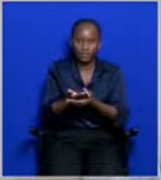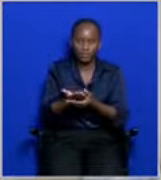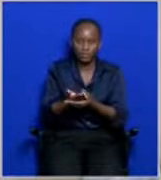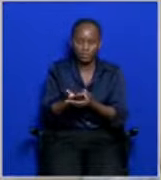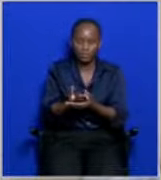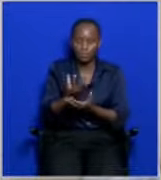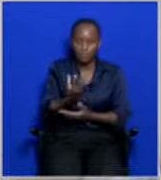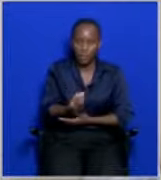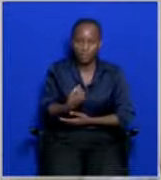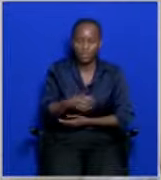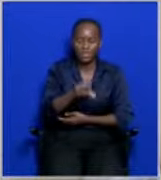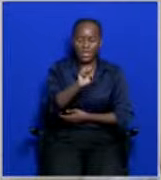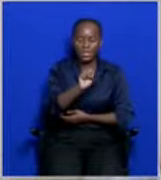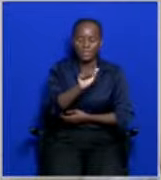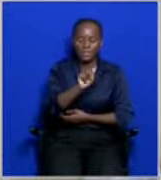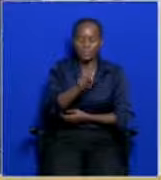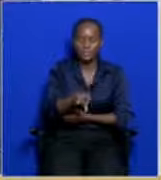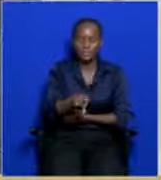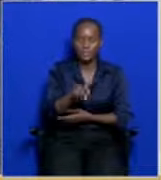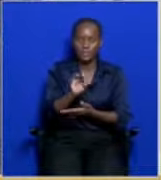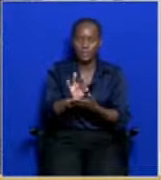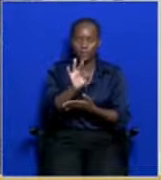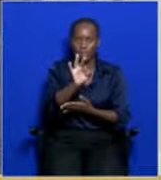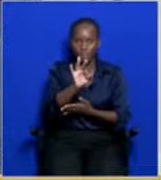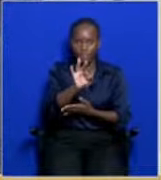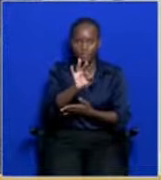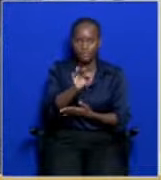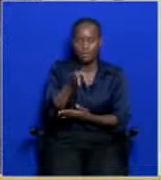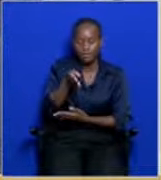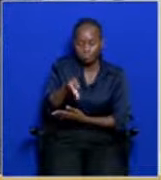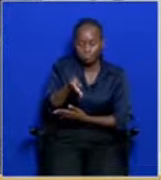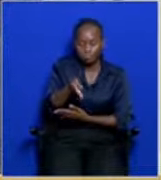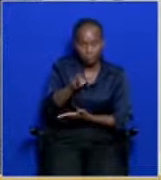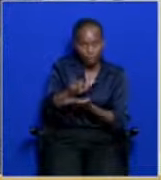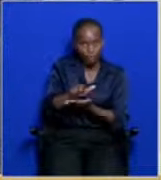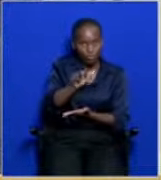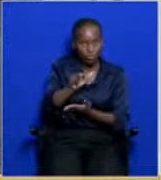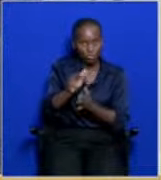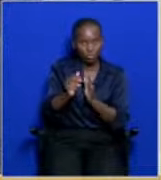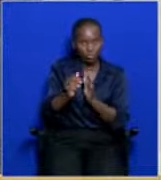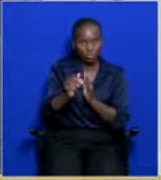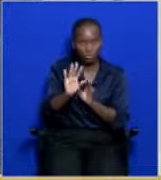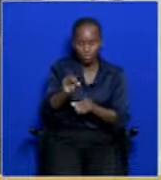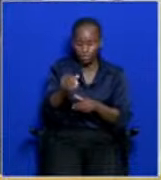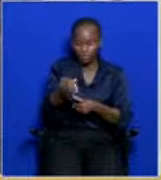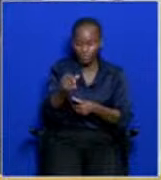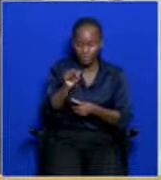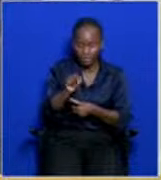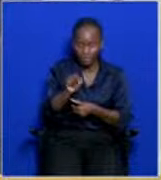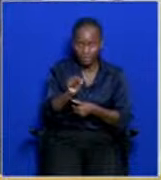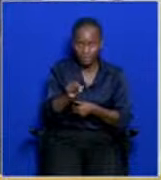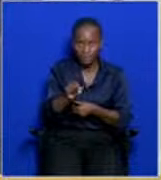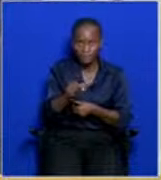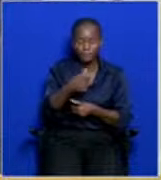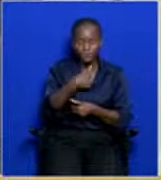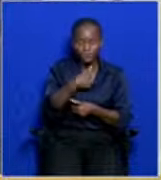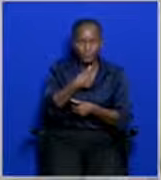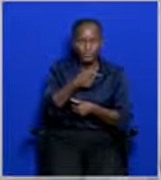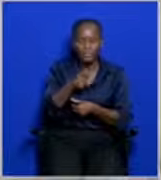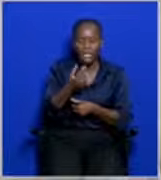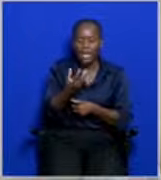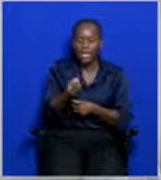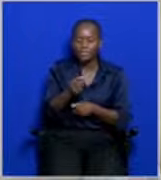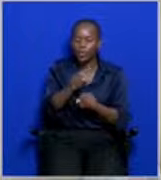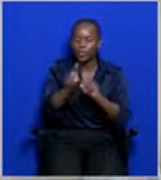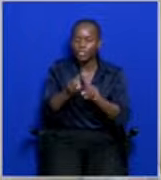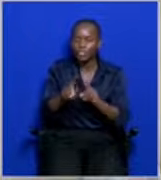to. And once again, that is an official document that poses certain questions that must be responded to. Is